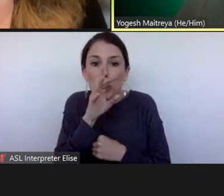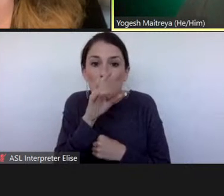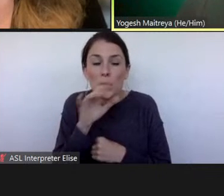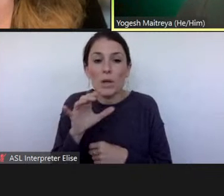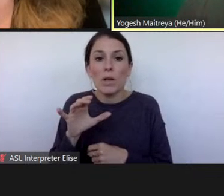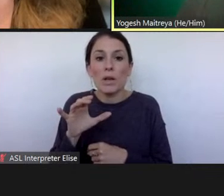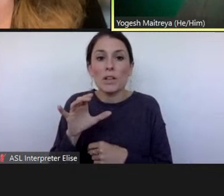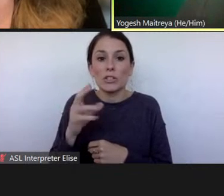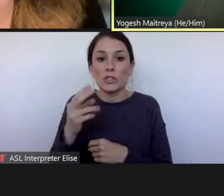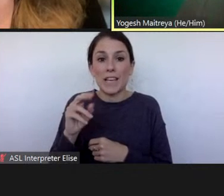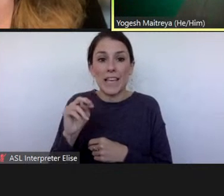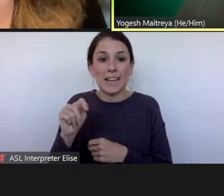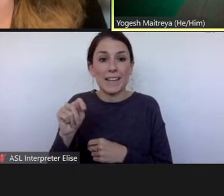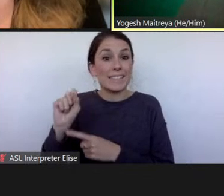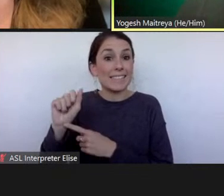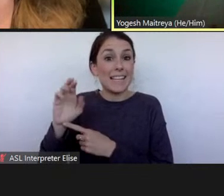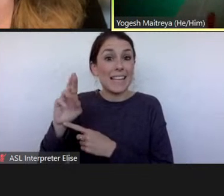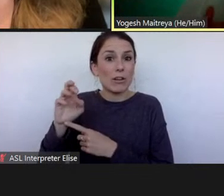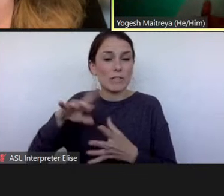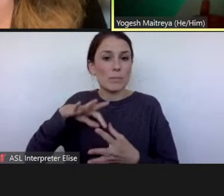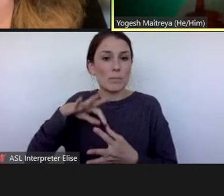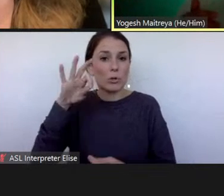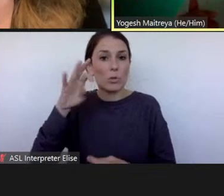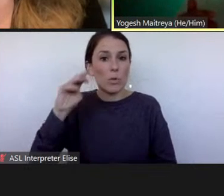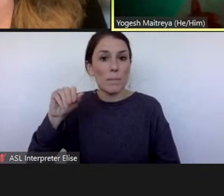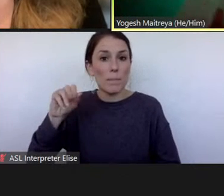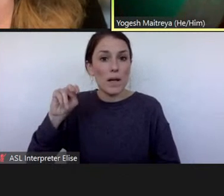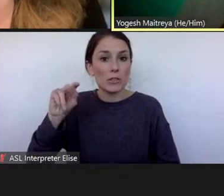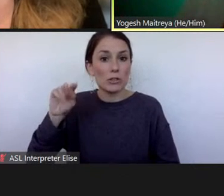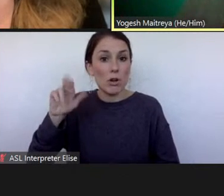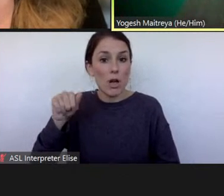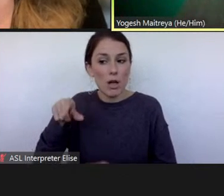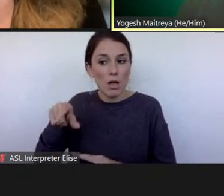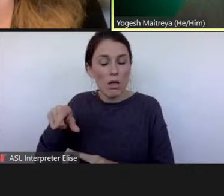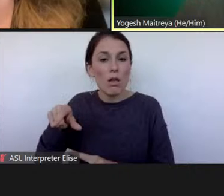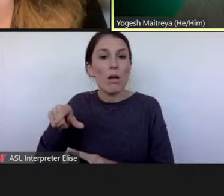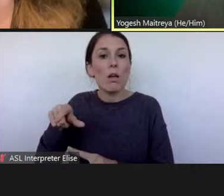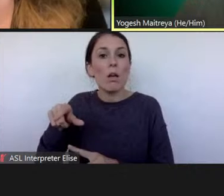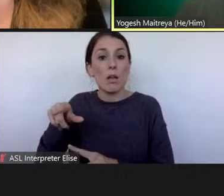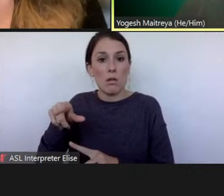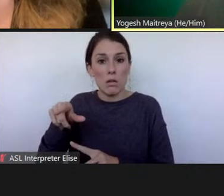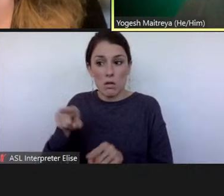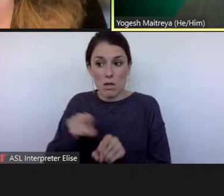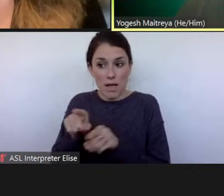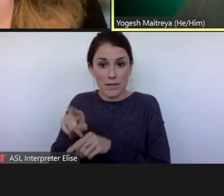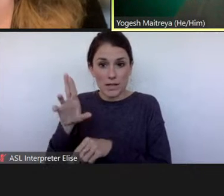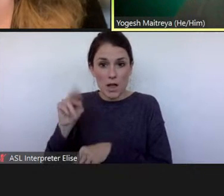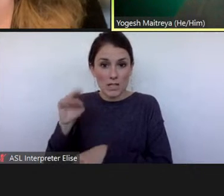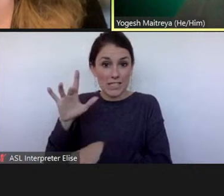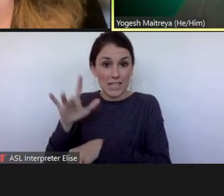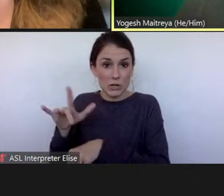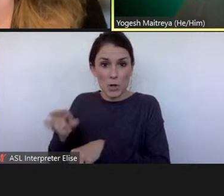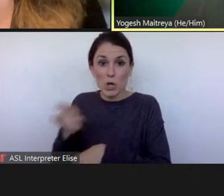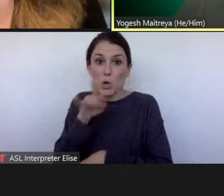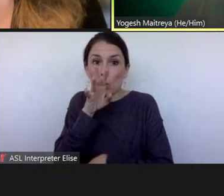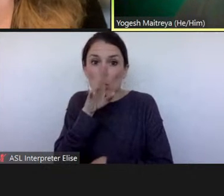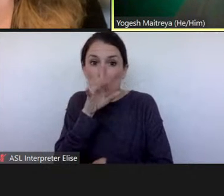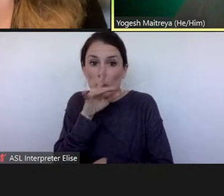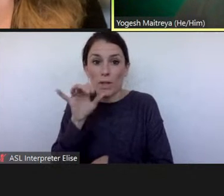community, so there was a punishment called cutting the chopping of the tongue.